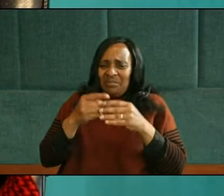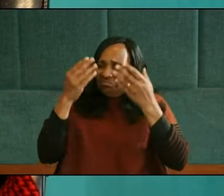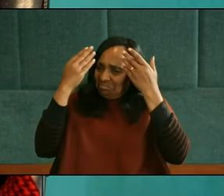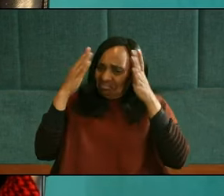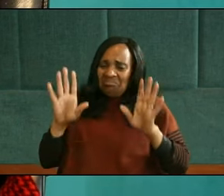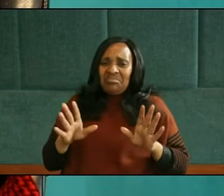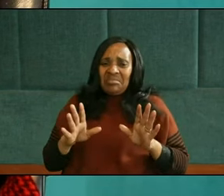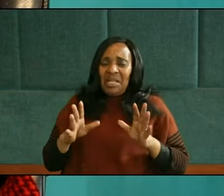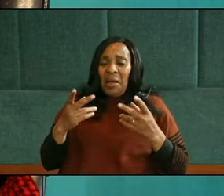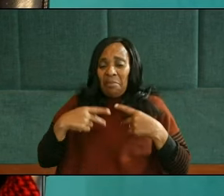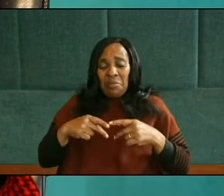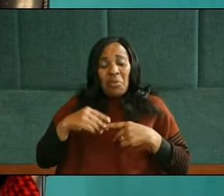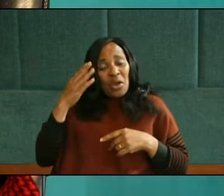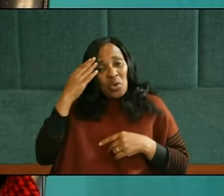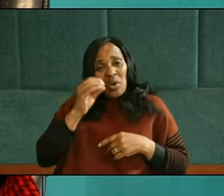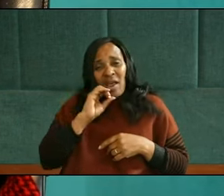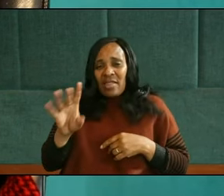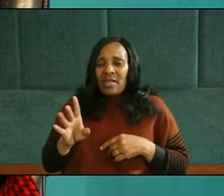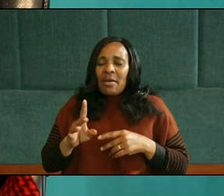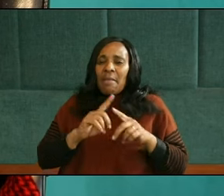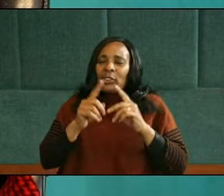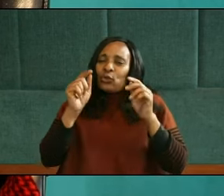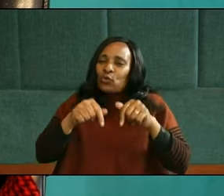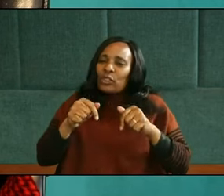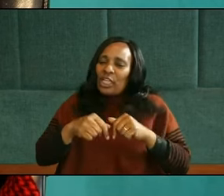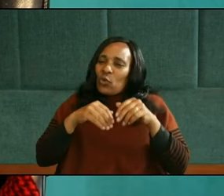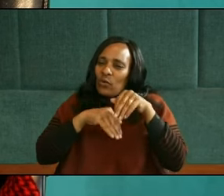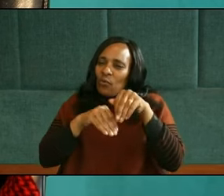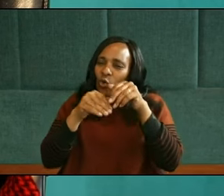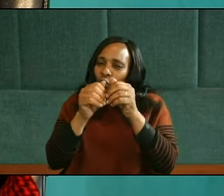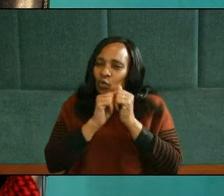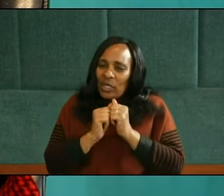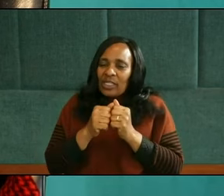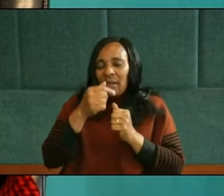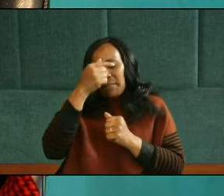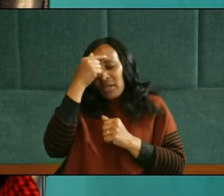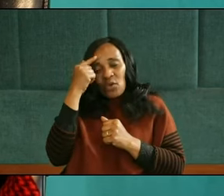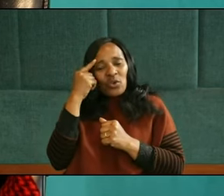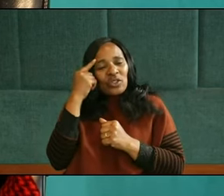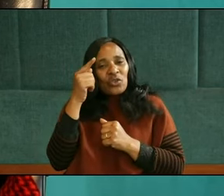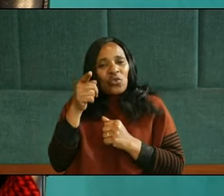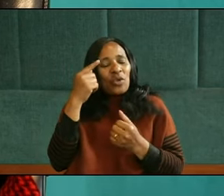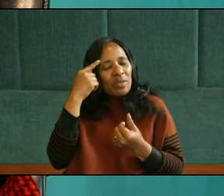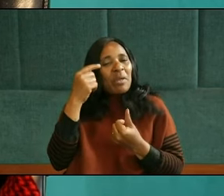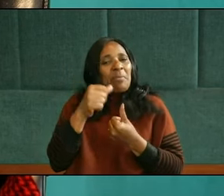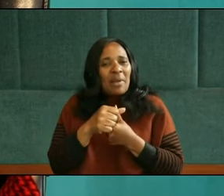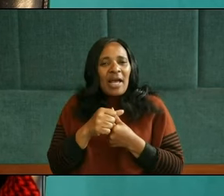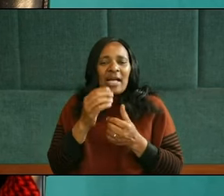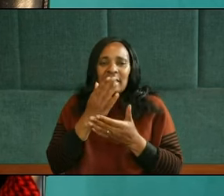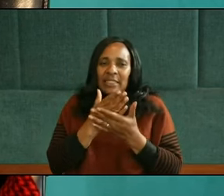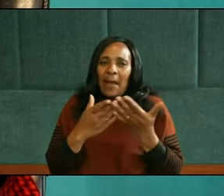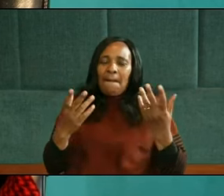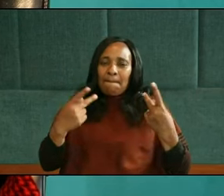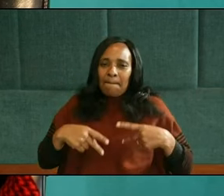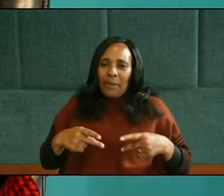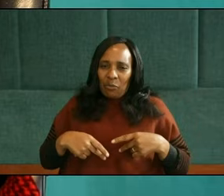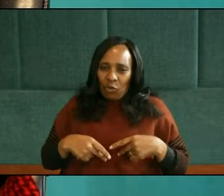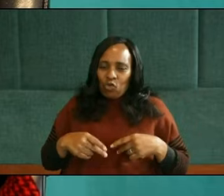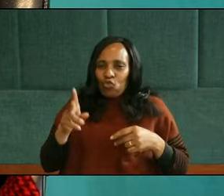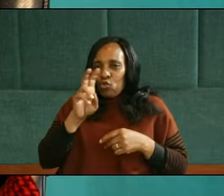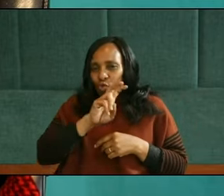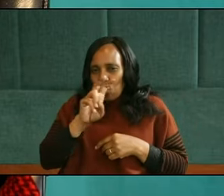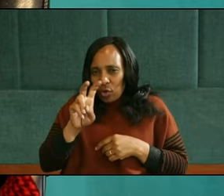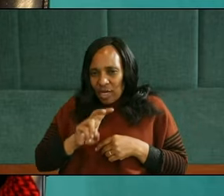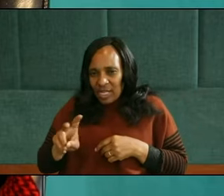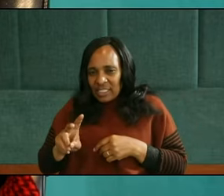people. But today, I hope you can be able to follow through with us because you'll realize that there are some people you will actually